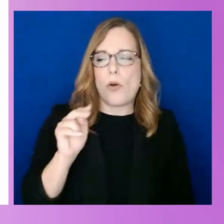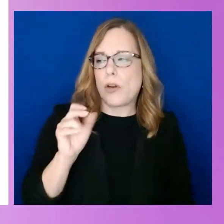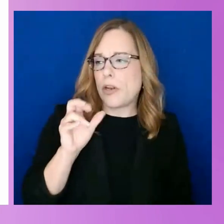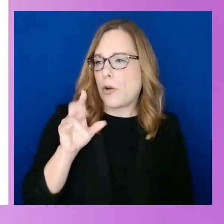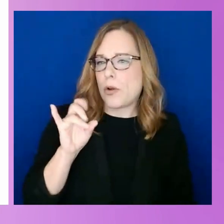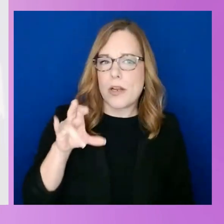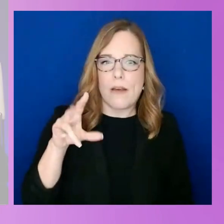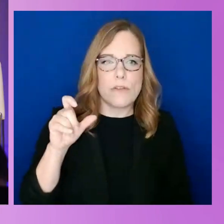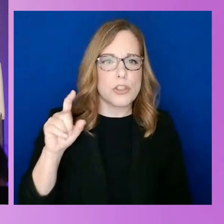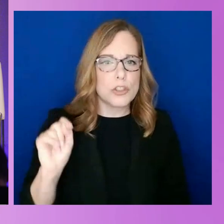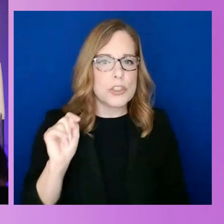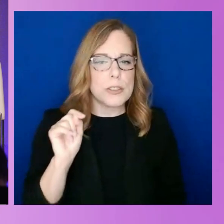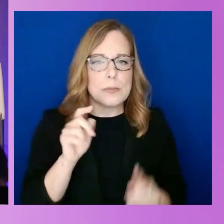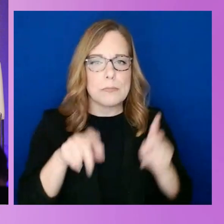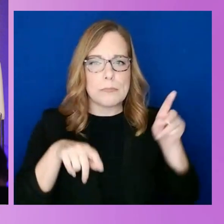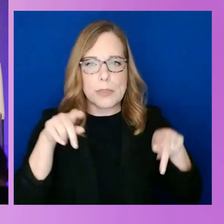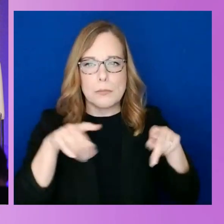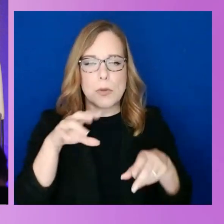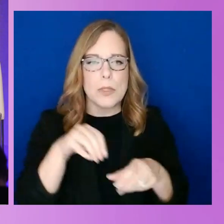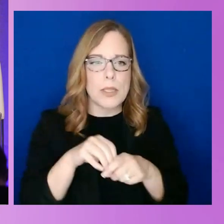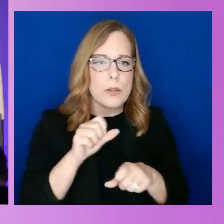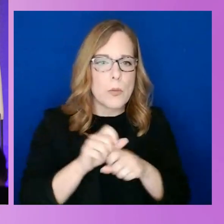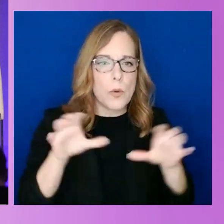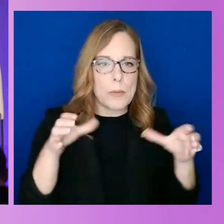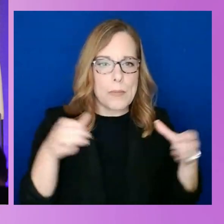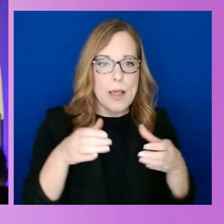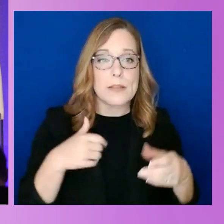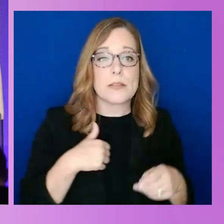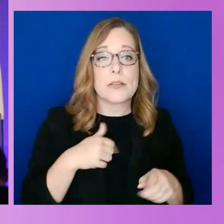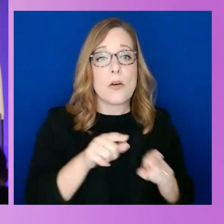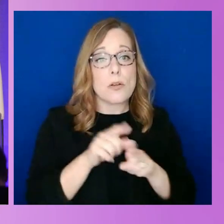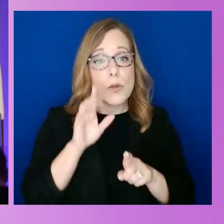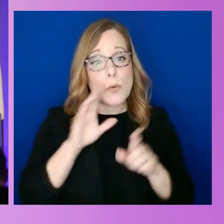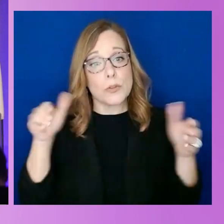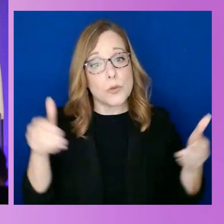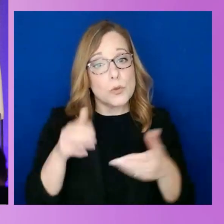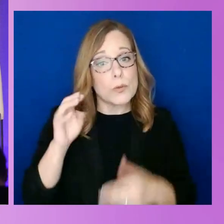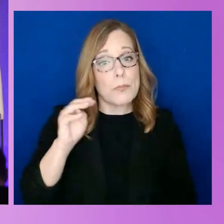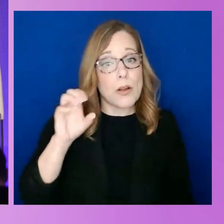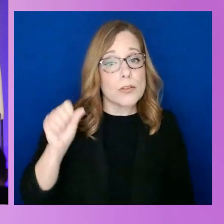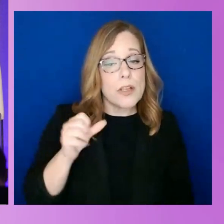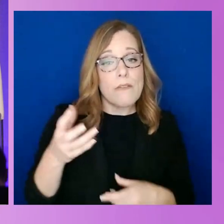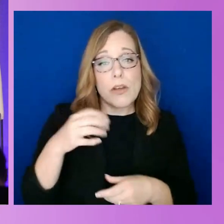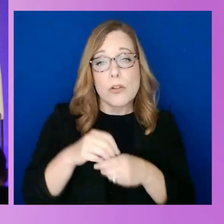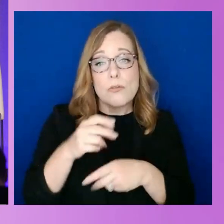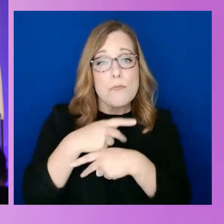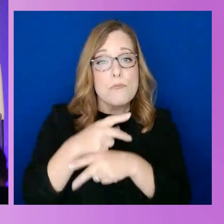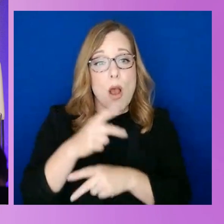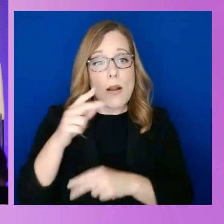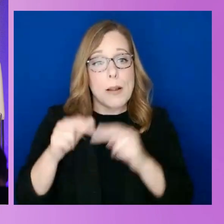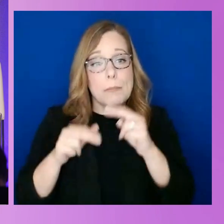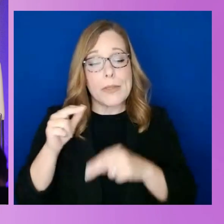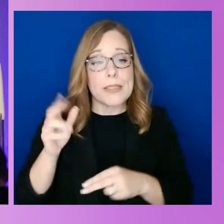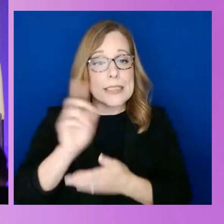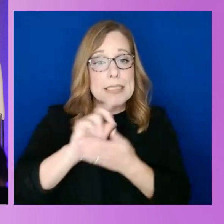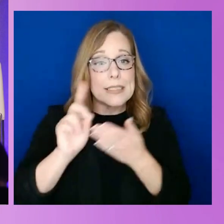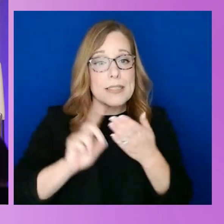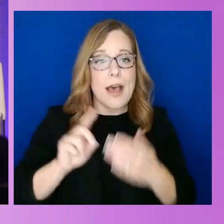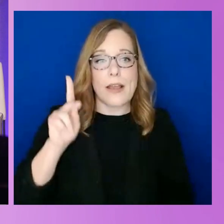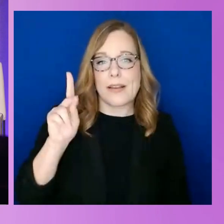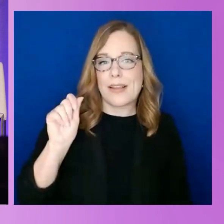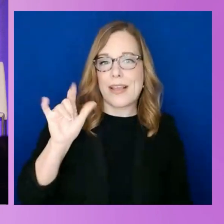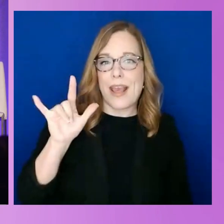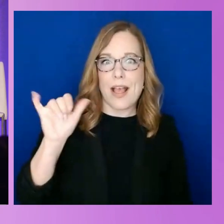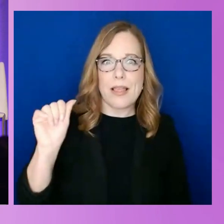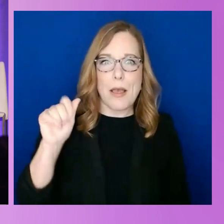design. Then Kayla Patterson on my team is going to demo a day in her life, show you how Copilot